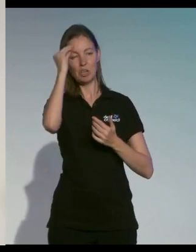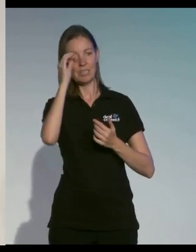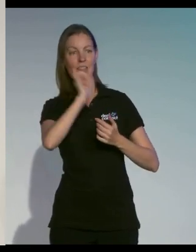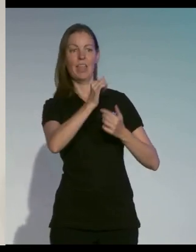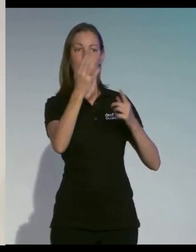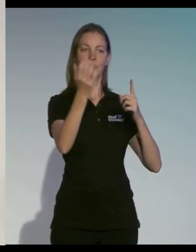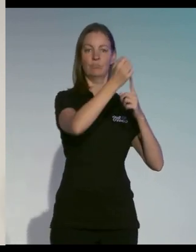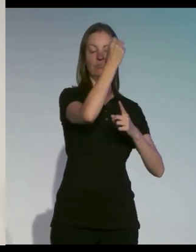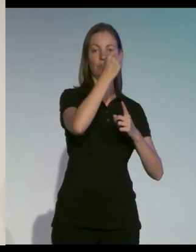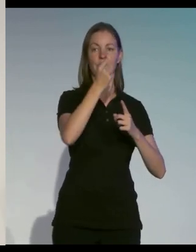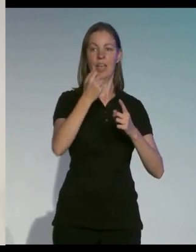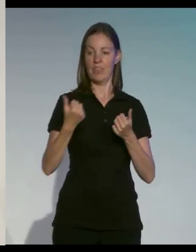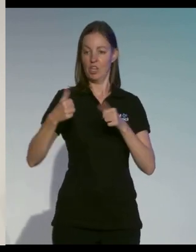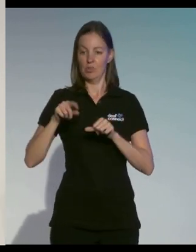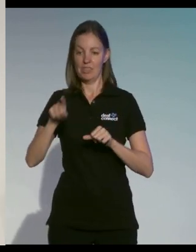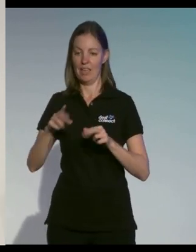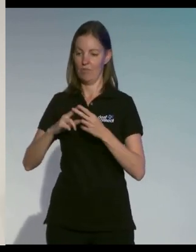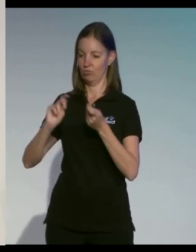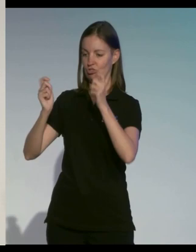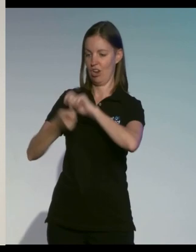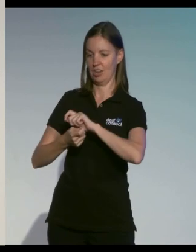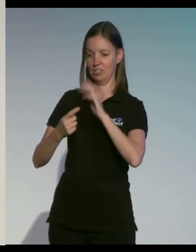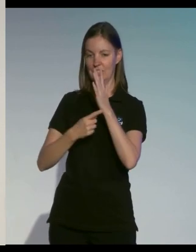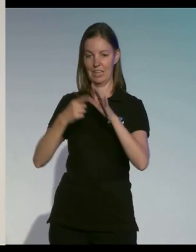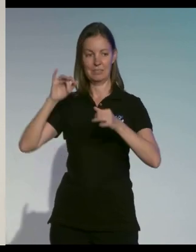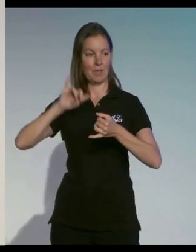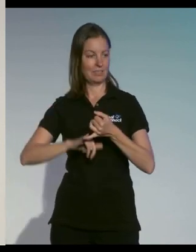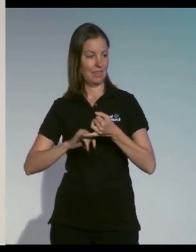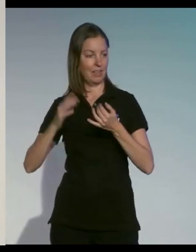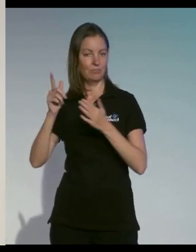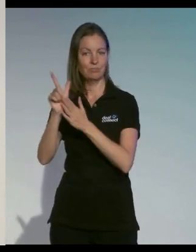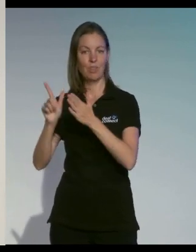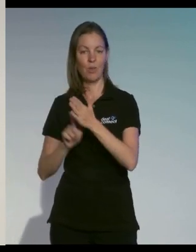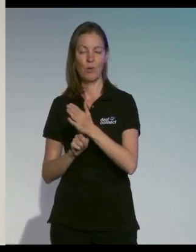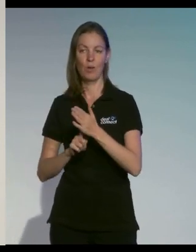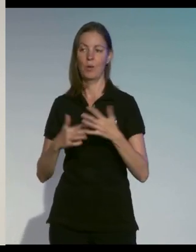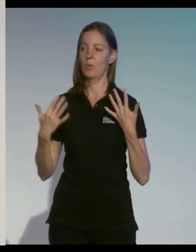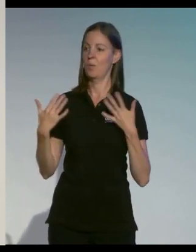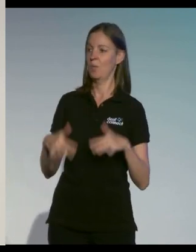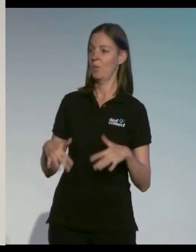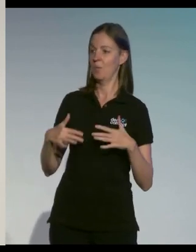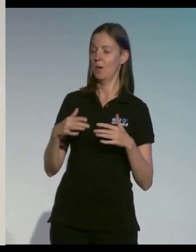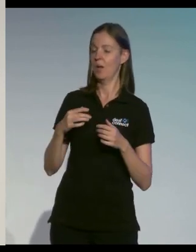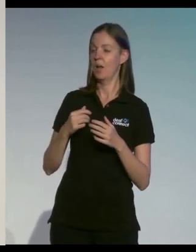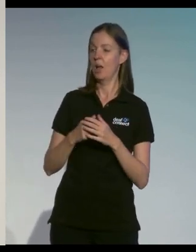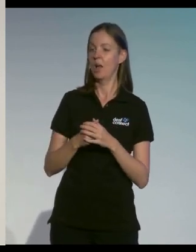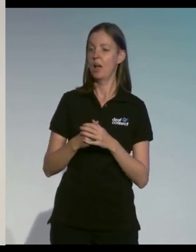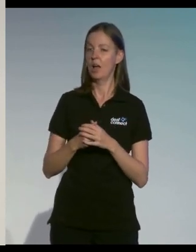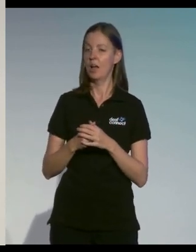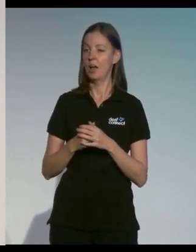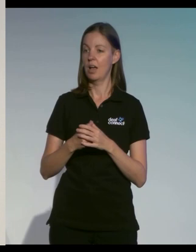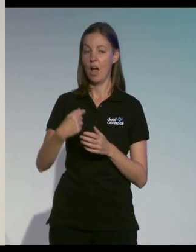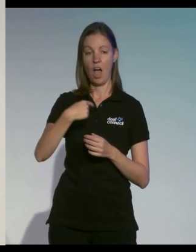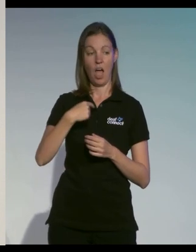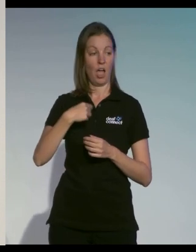And a point was taken that they didn't have standing to pursue the matter. And I